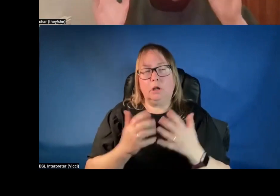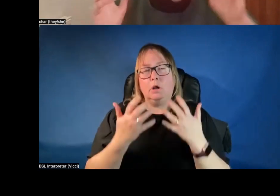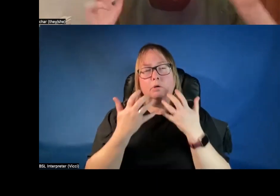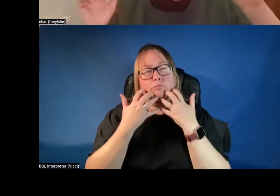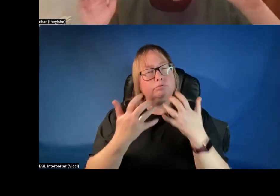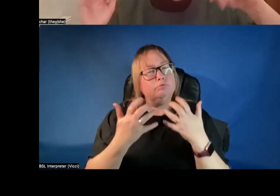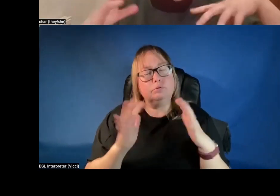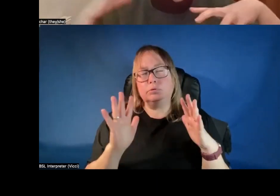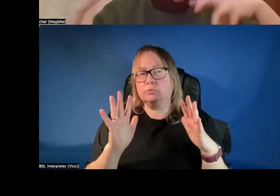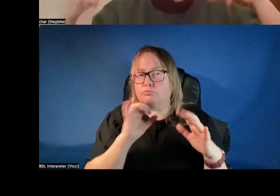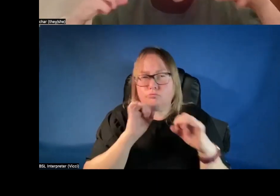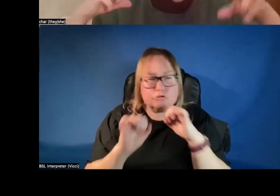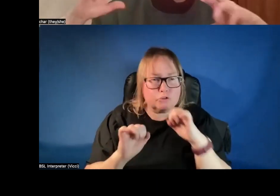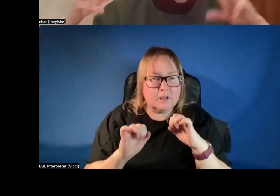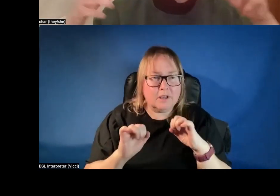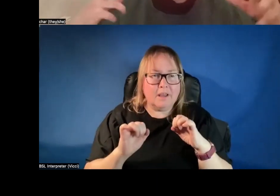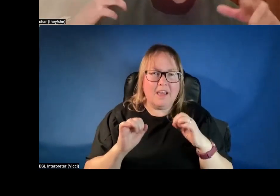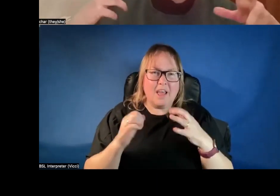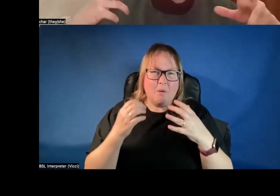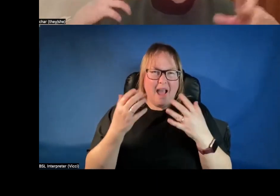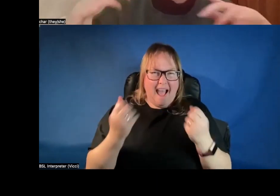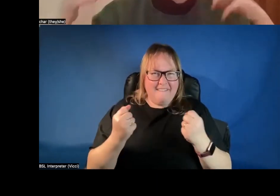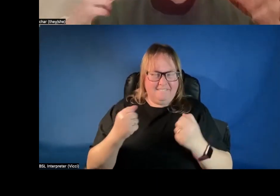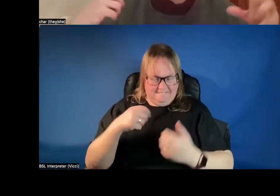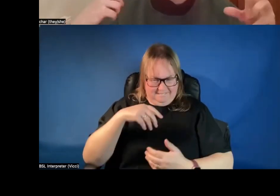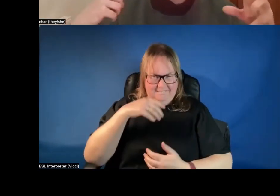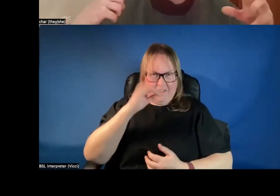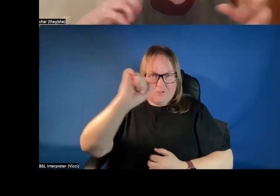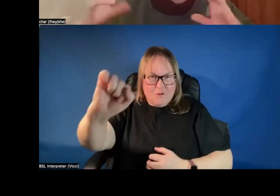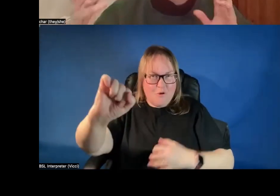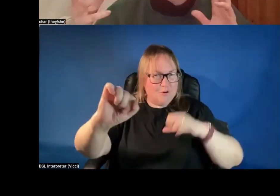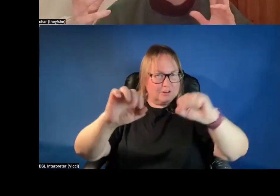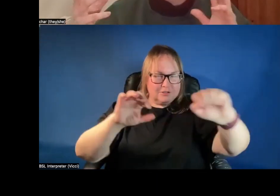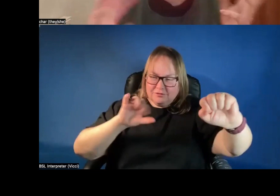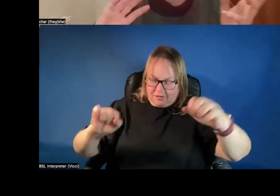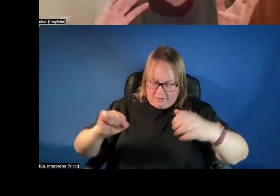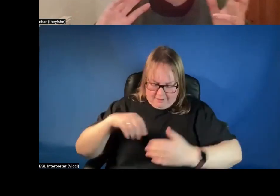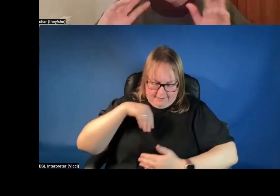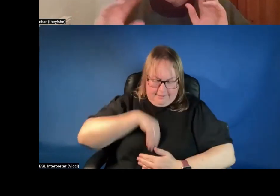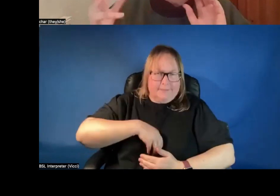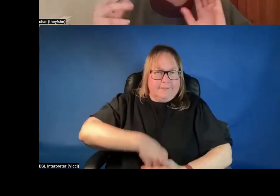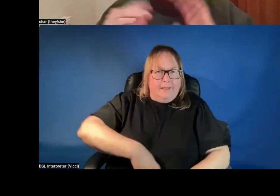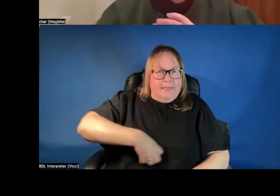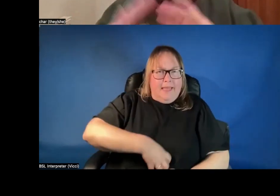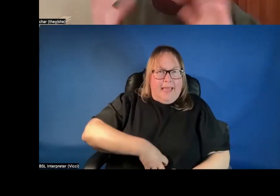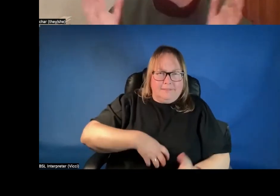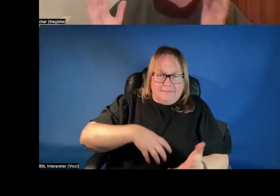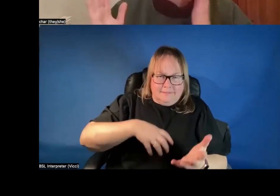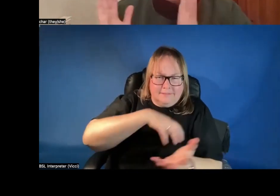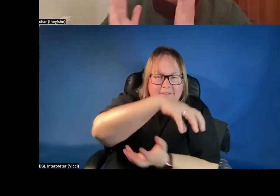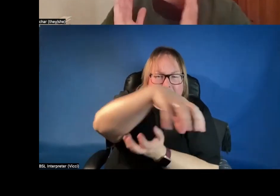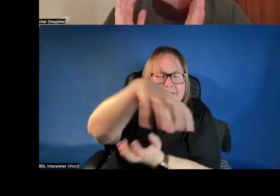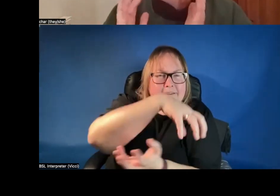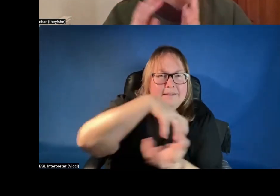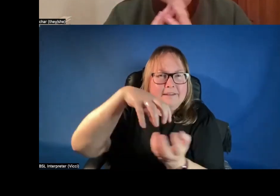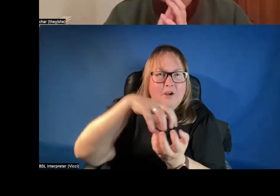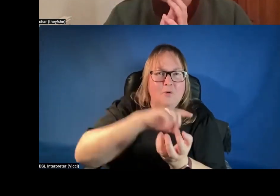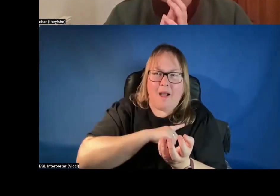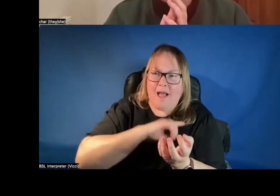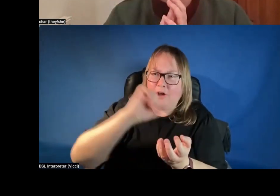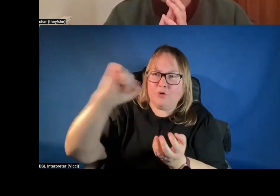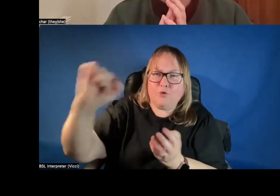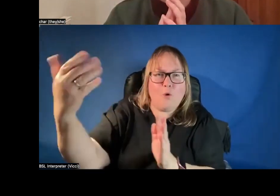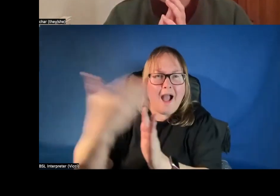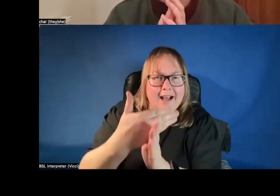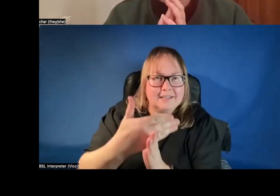knotty thing where we're all kind of trying to negotiate like conflicting access needs and styles of work and things,